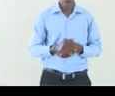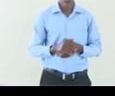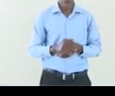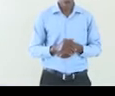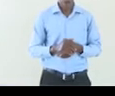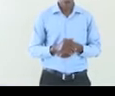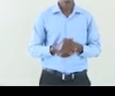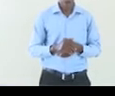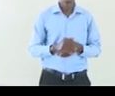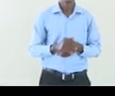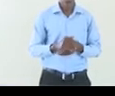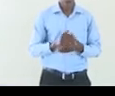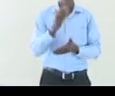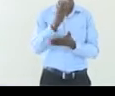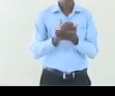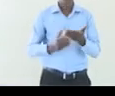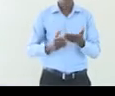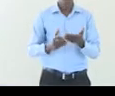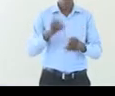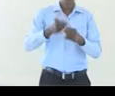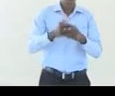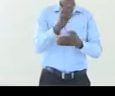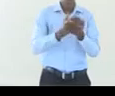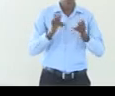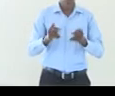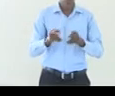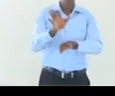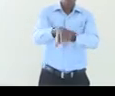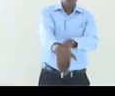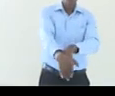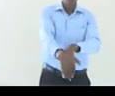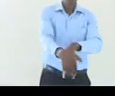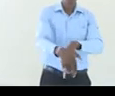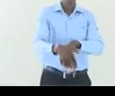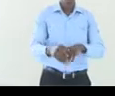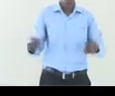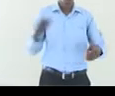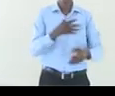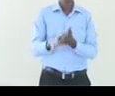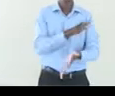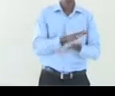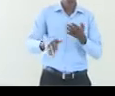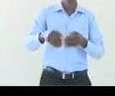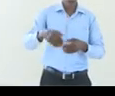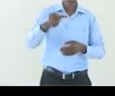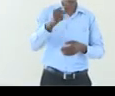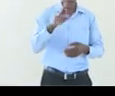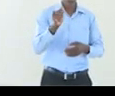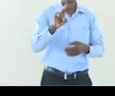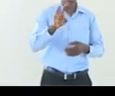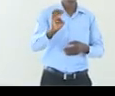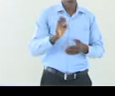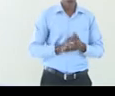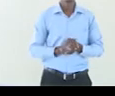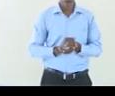Those were not palatable, were they? Jesus' justice brought him in conflict with those who exploited the poor and the weak.